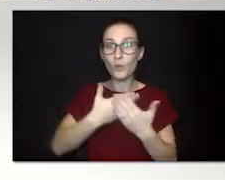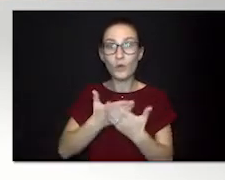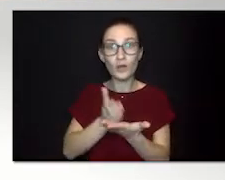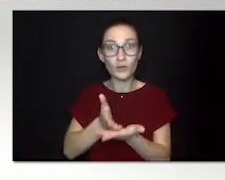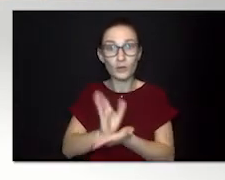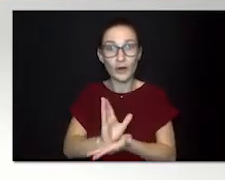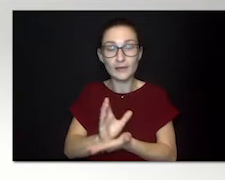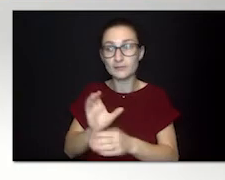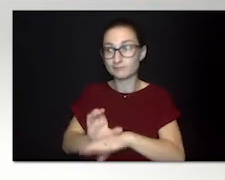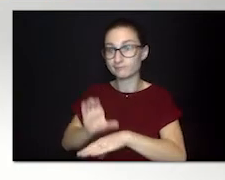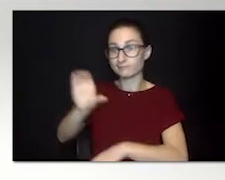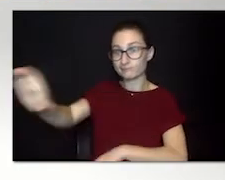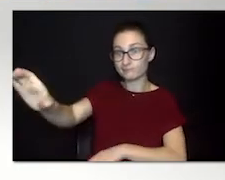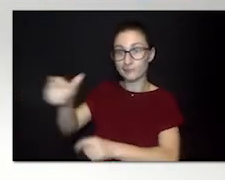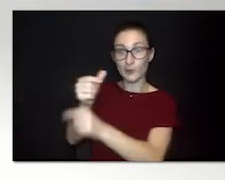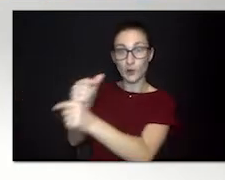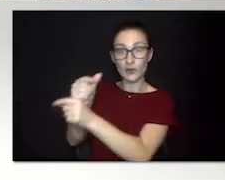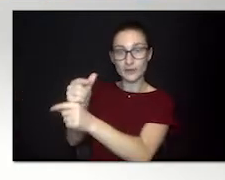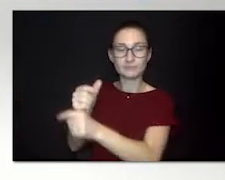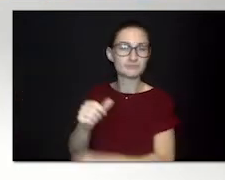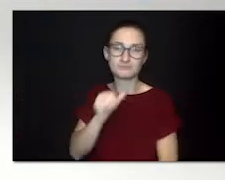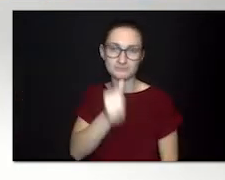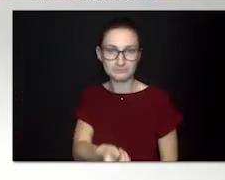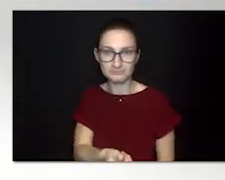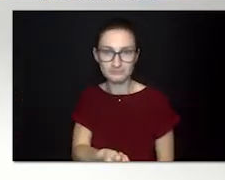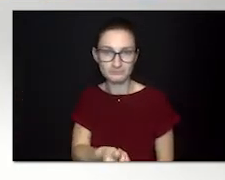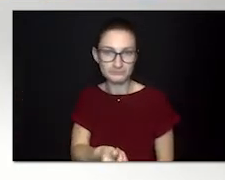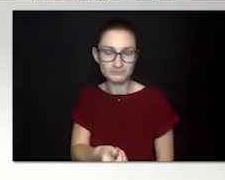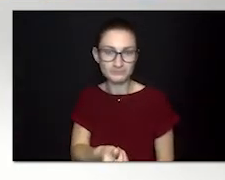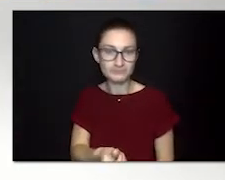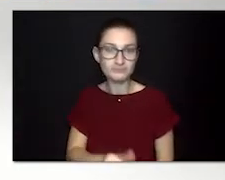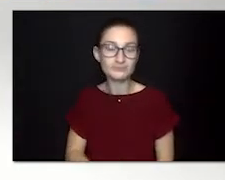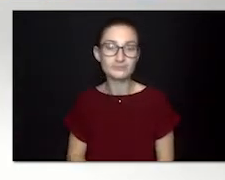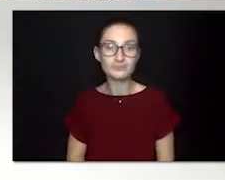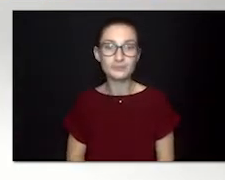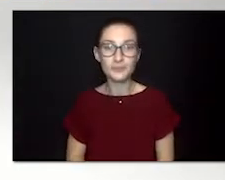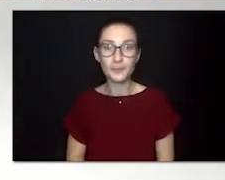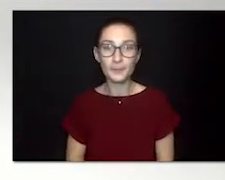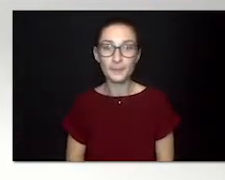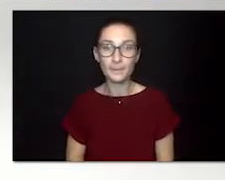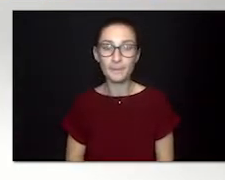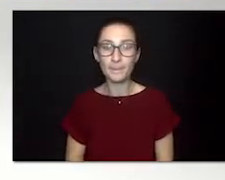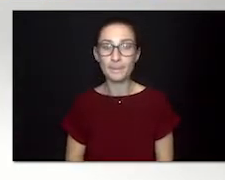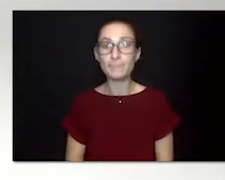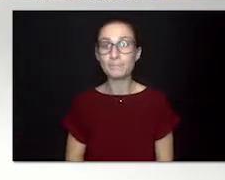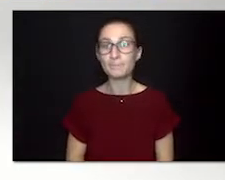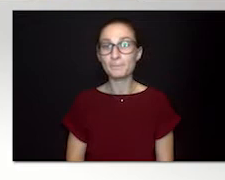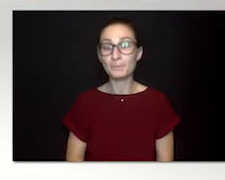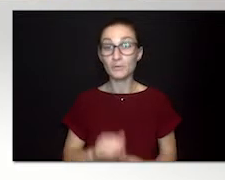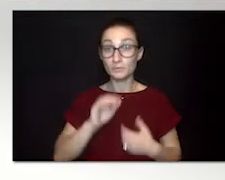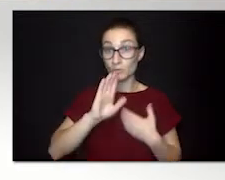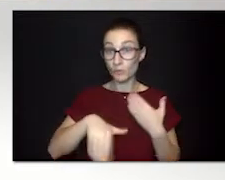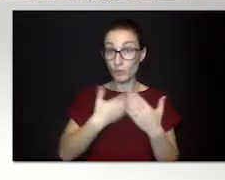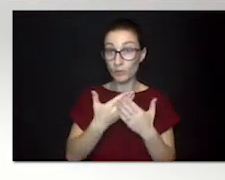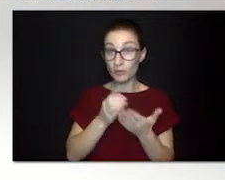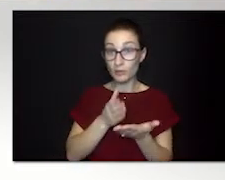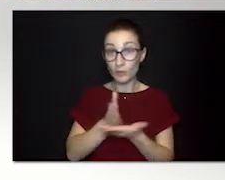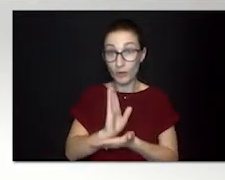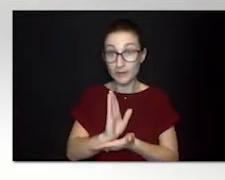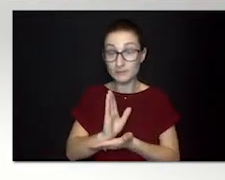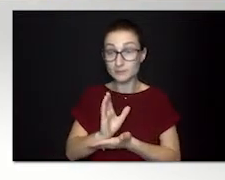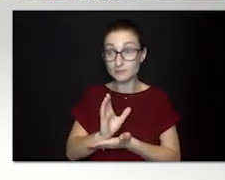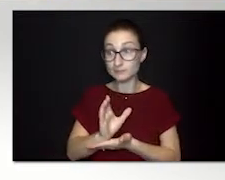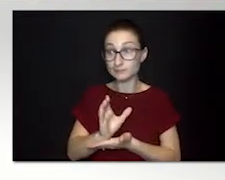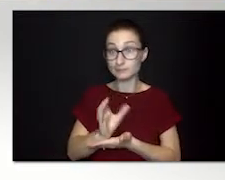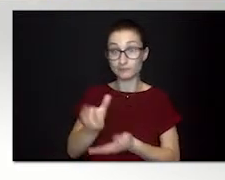of the rights are given to someone else. So one way is that if that can be explained, that it's not all of the rights, that